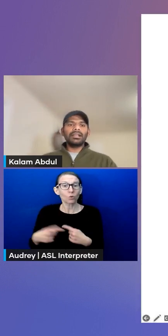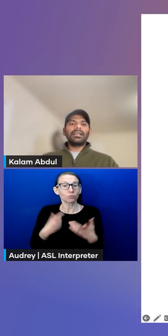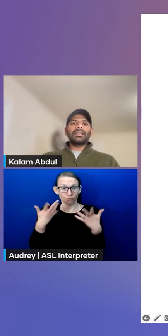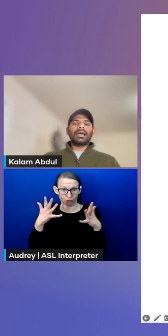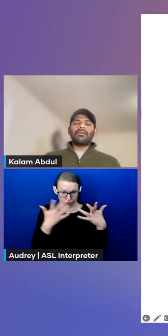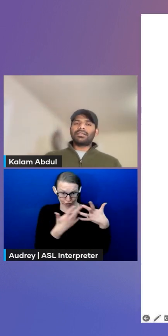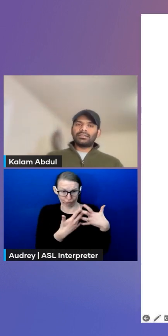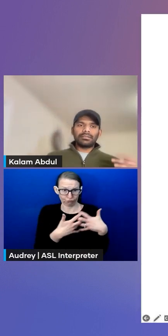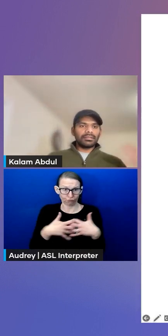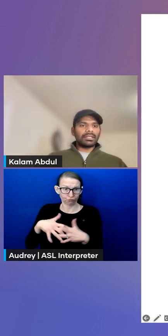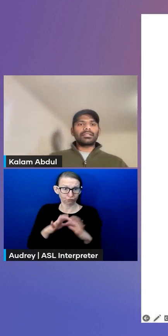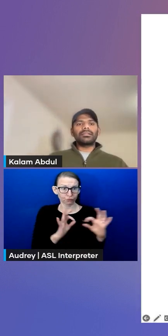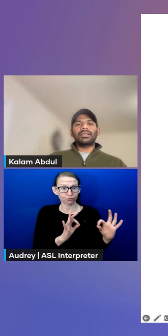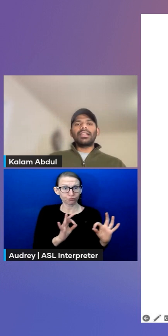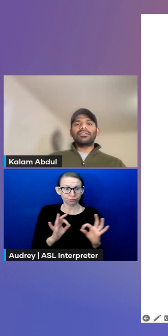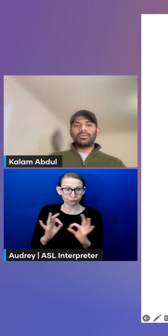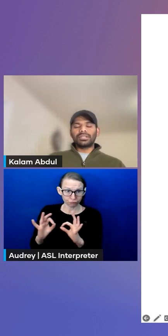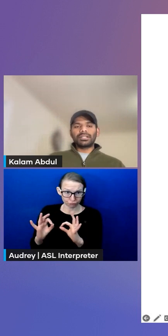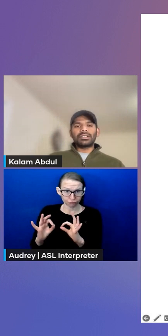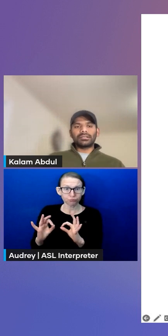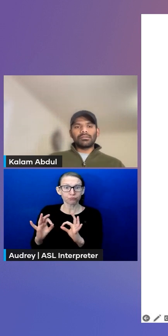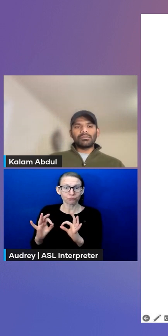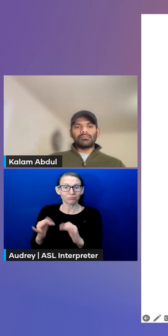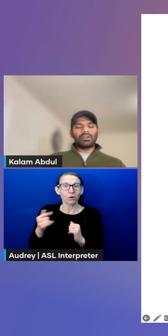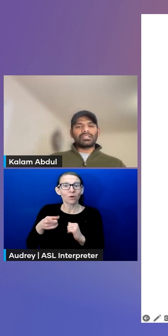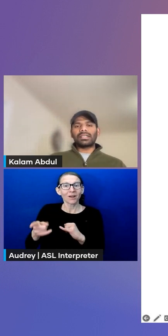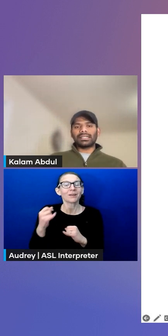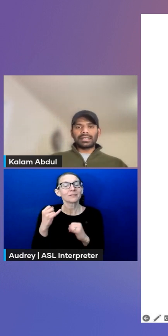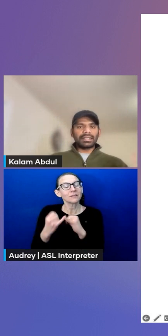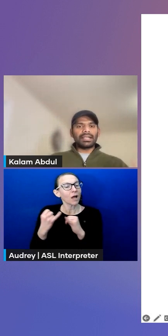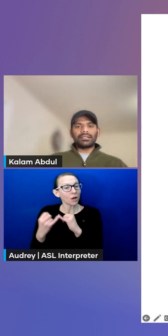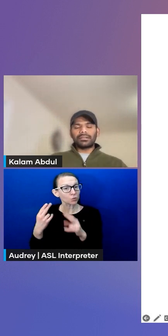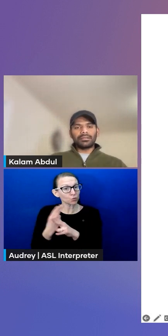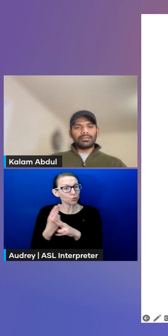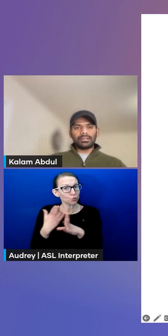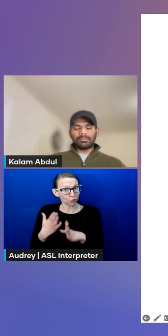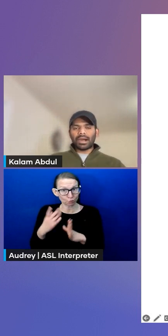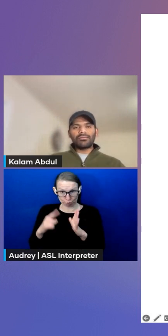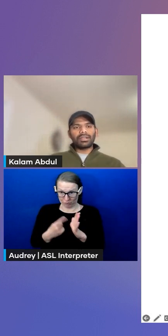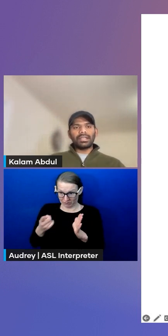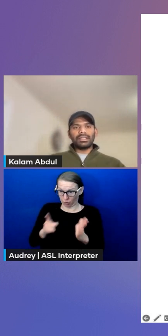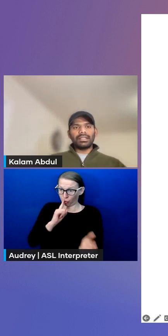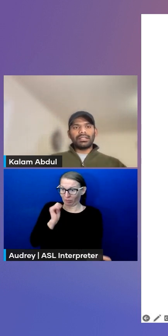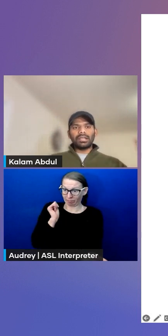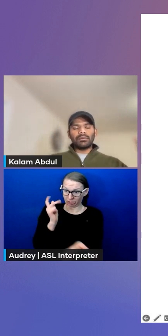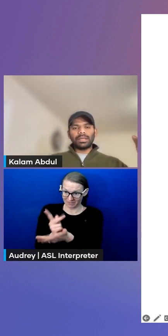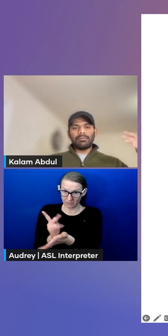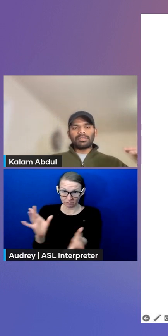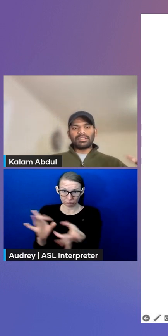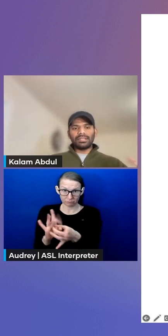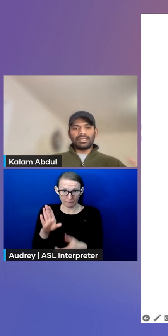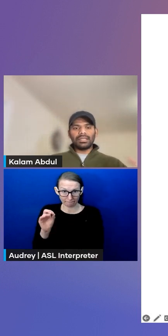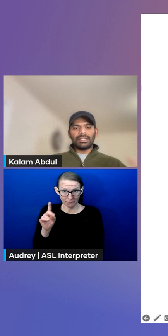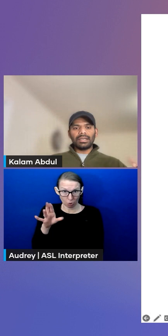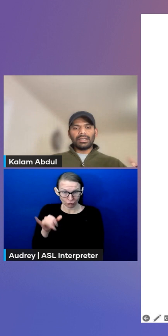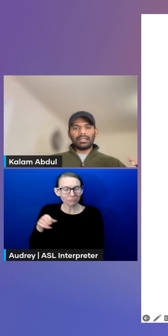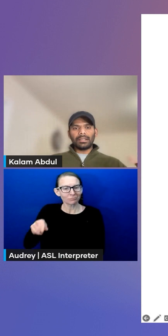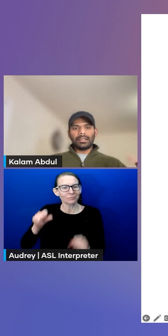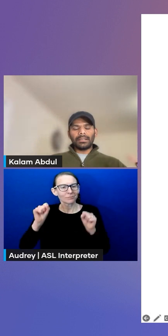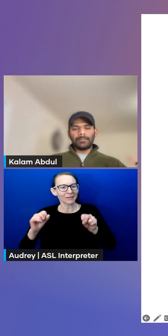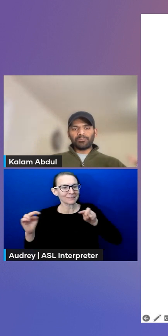here, now is the end users, once they authenticate to the boundary, they will be able to